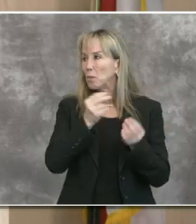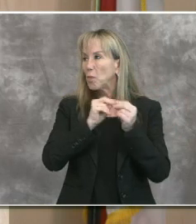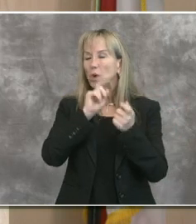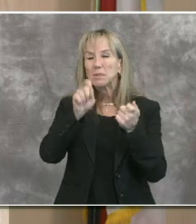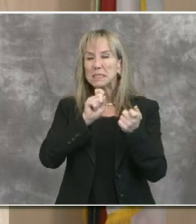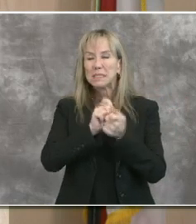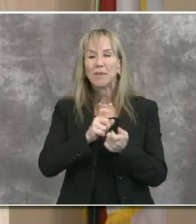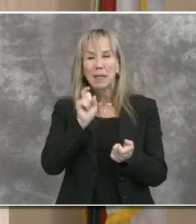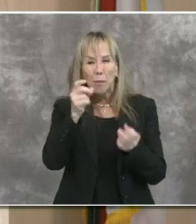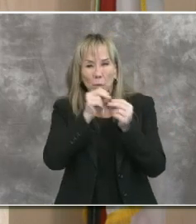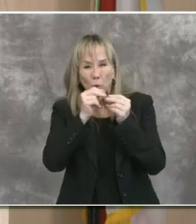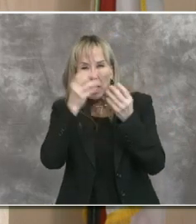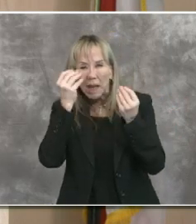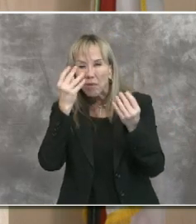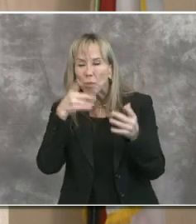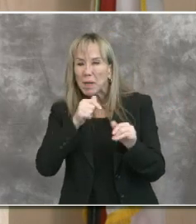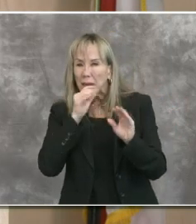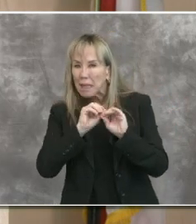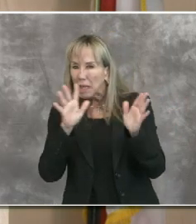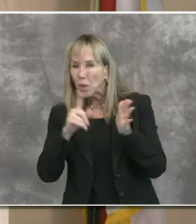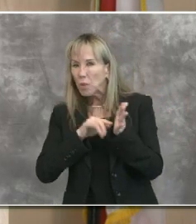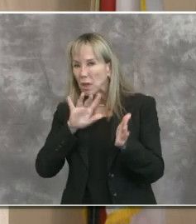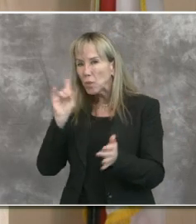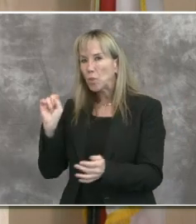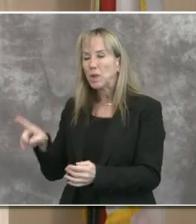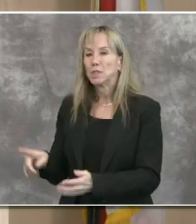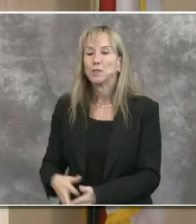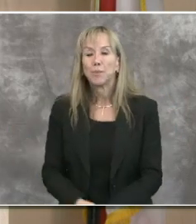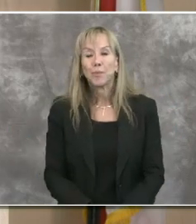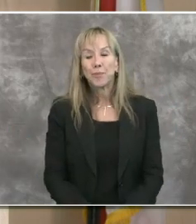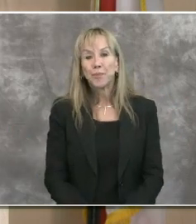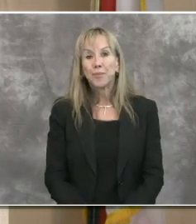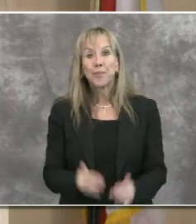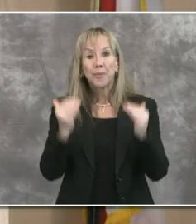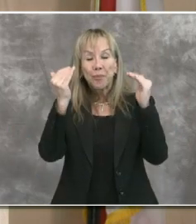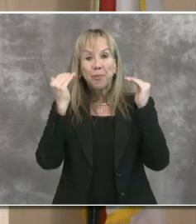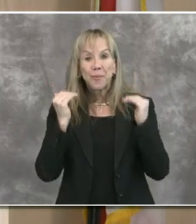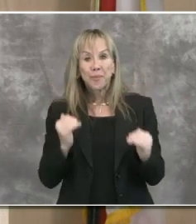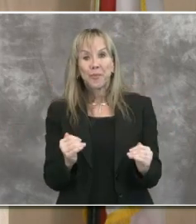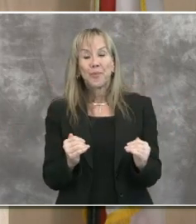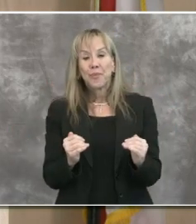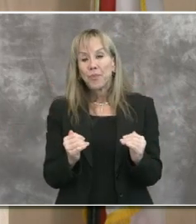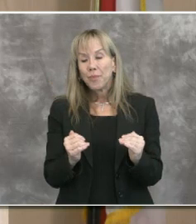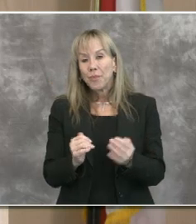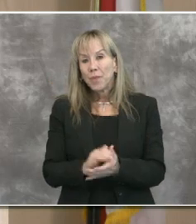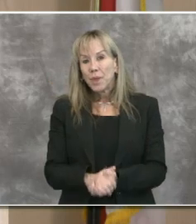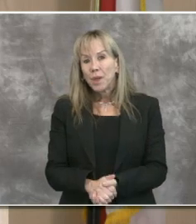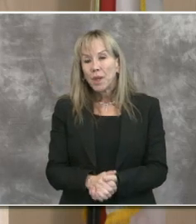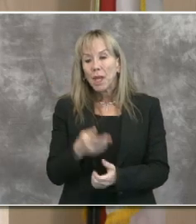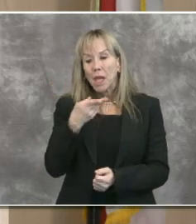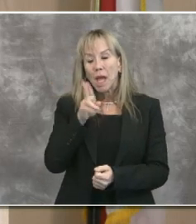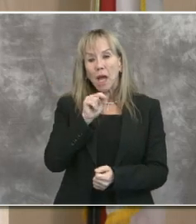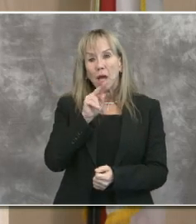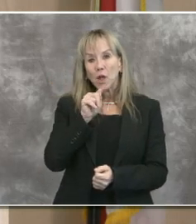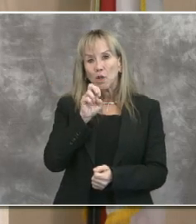need answer. additional information before I could answer that question. Okay. We're going to go on to